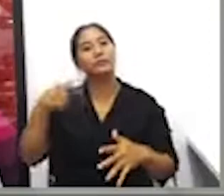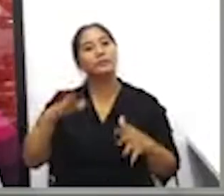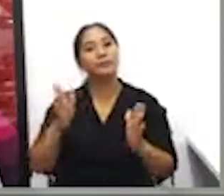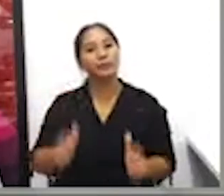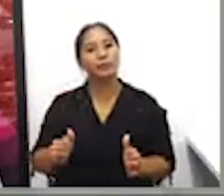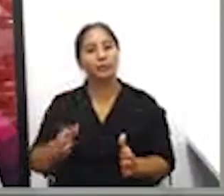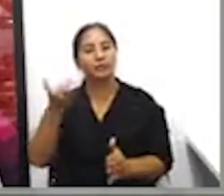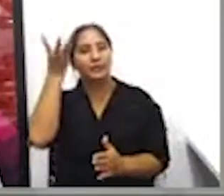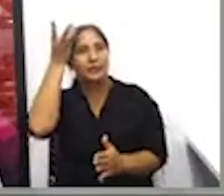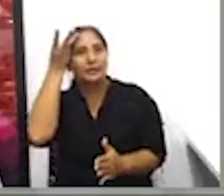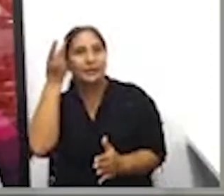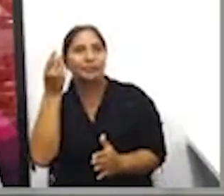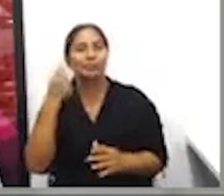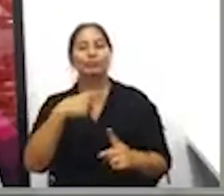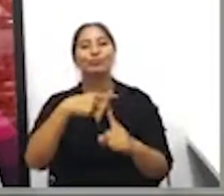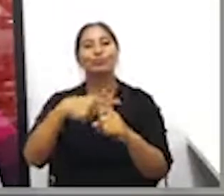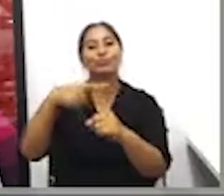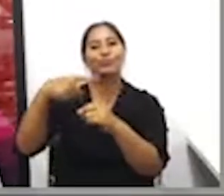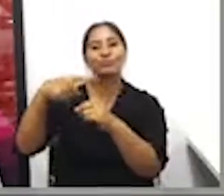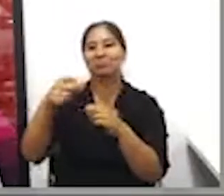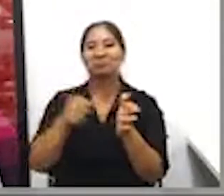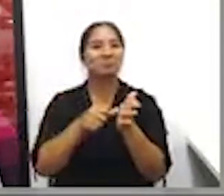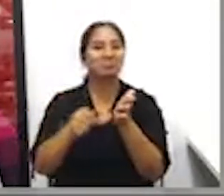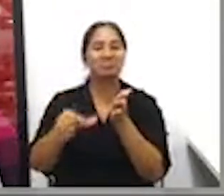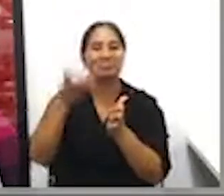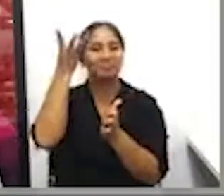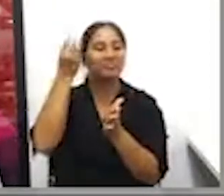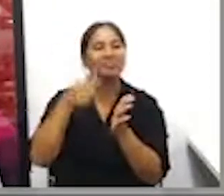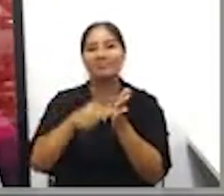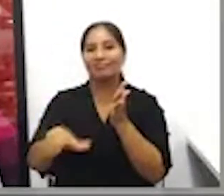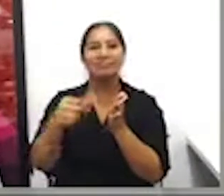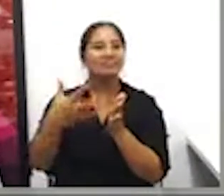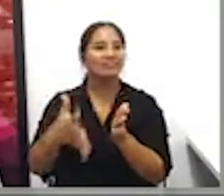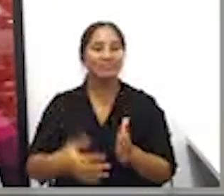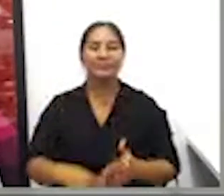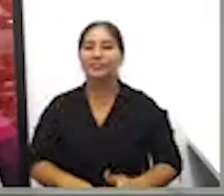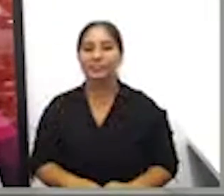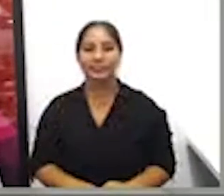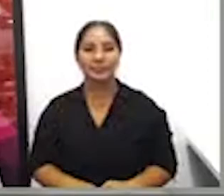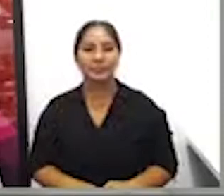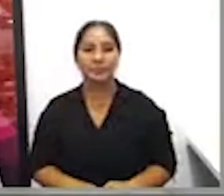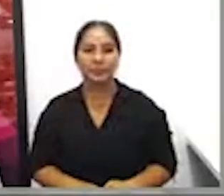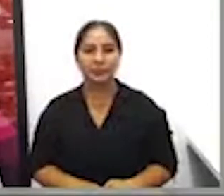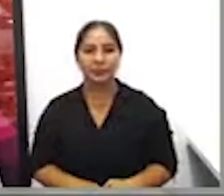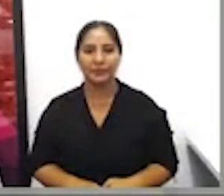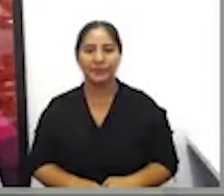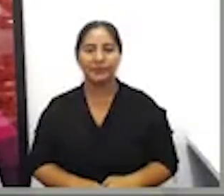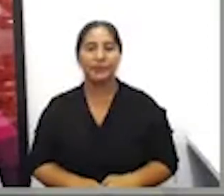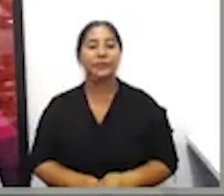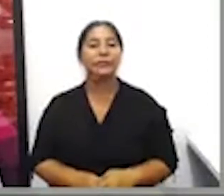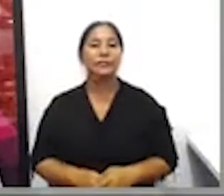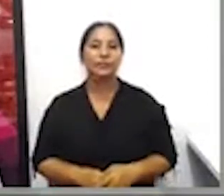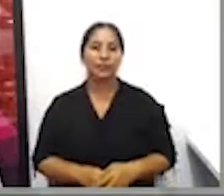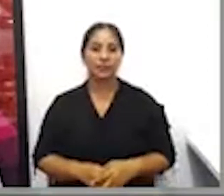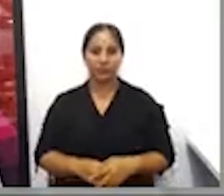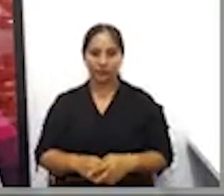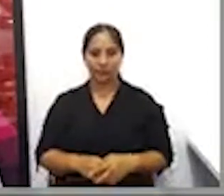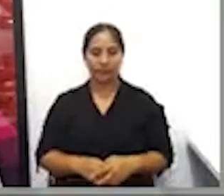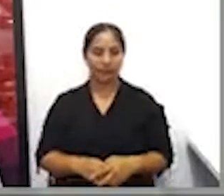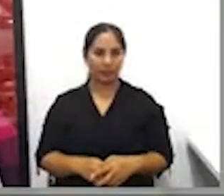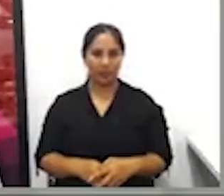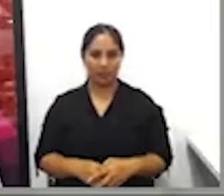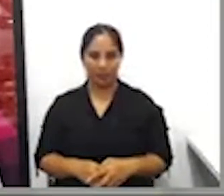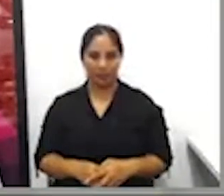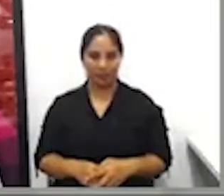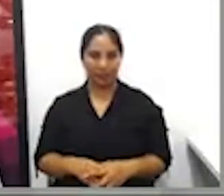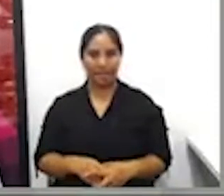And she and I, at one point she said to me, do you want to come to Washington with me?